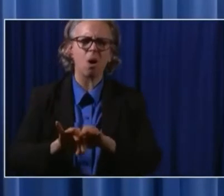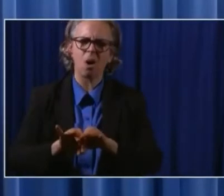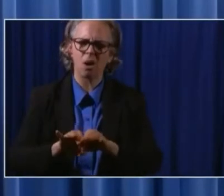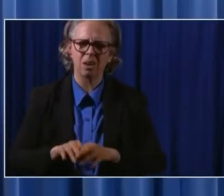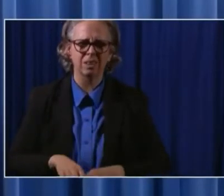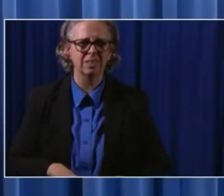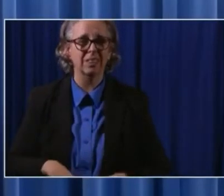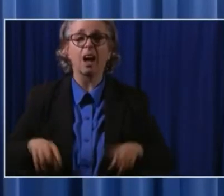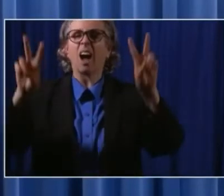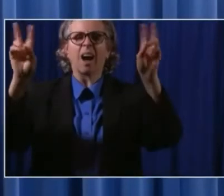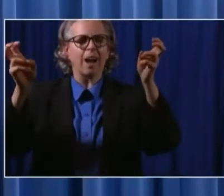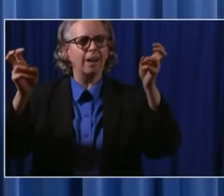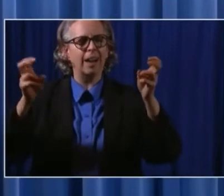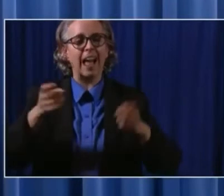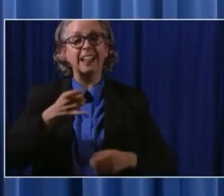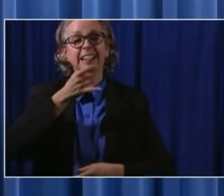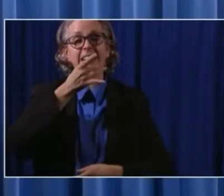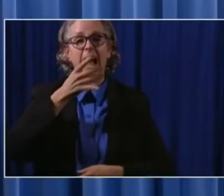famous justice, but